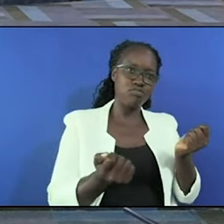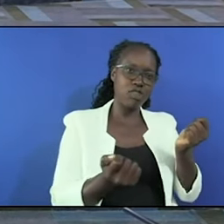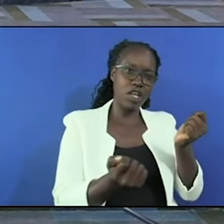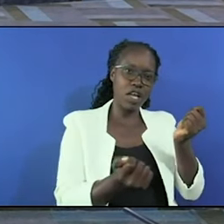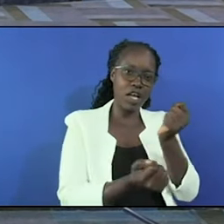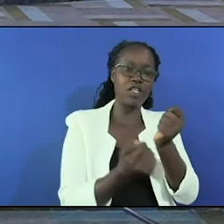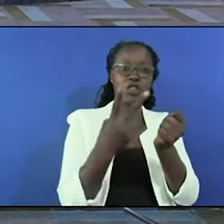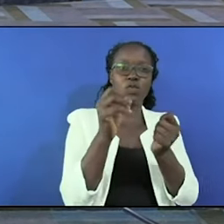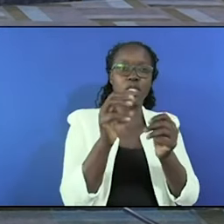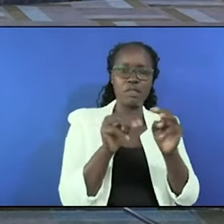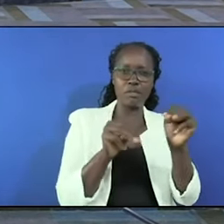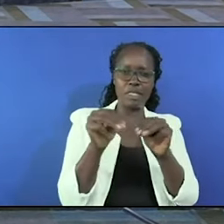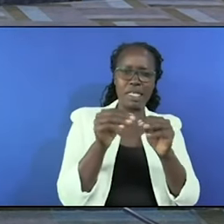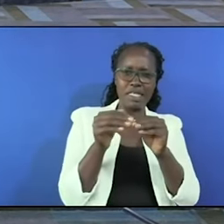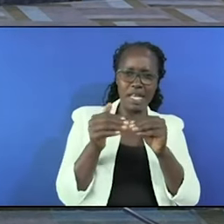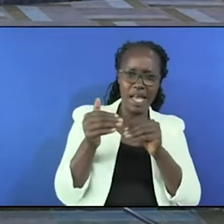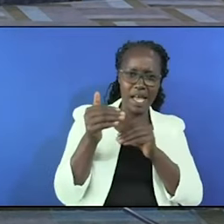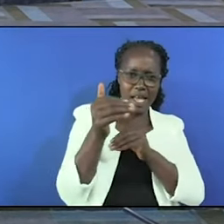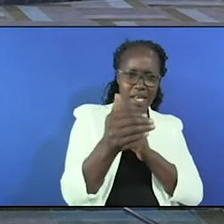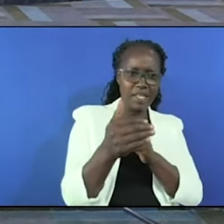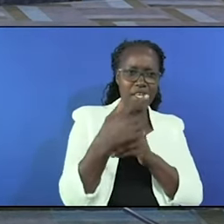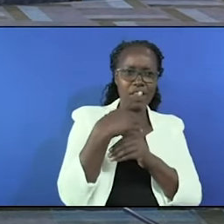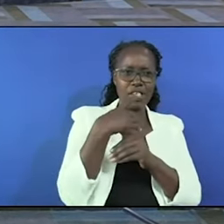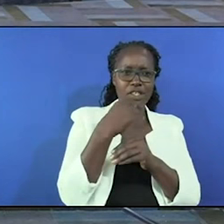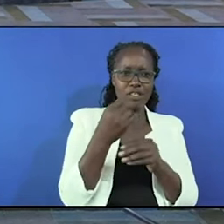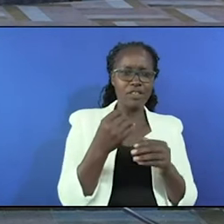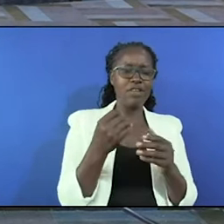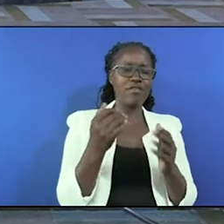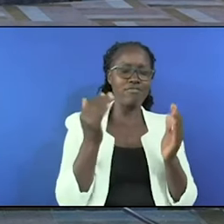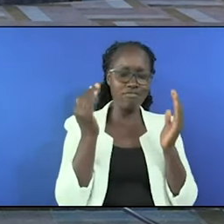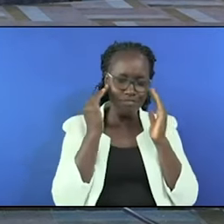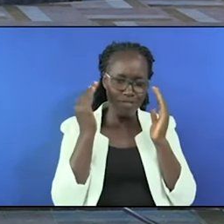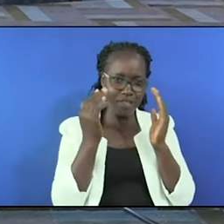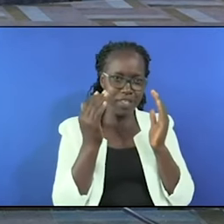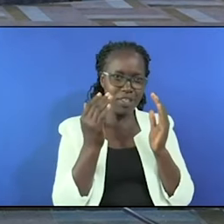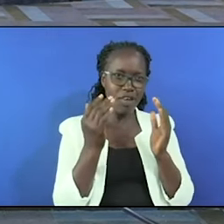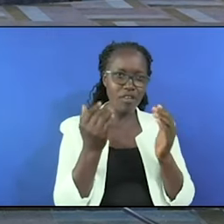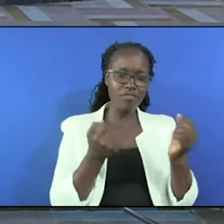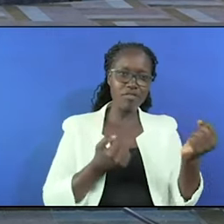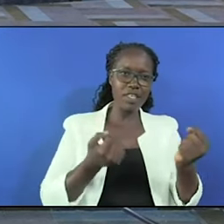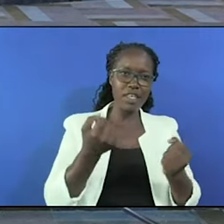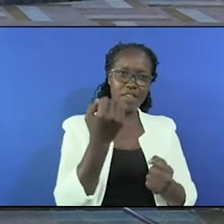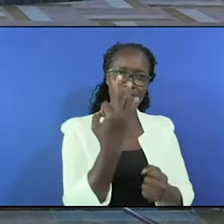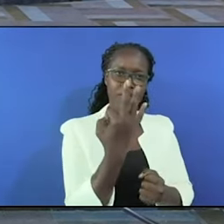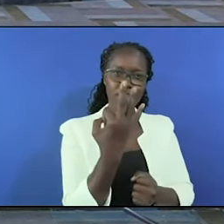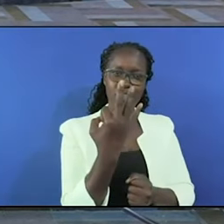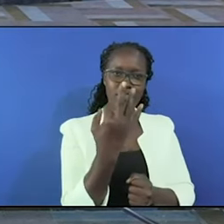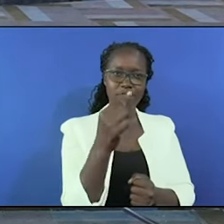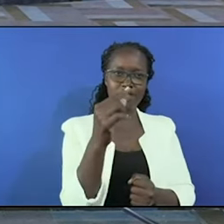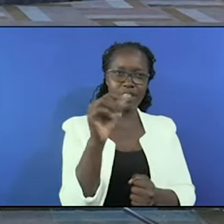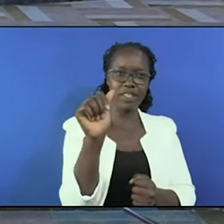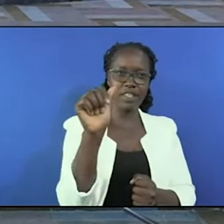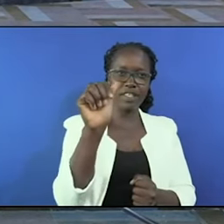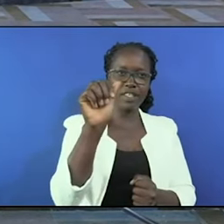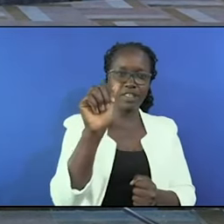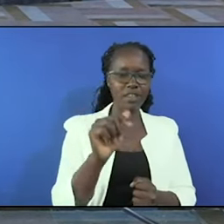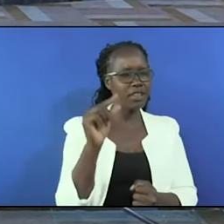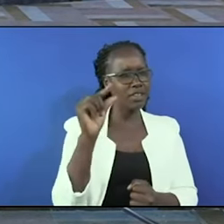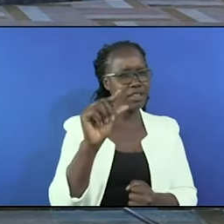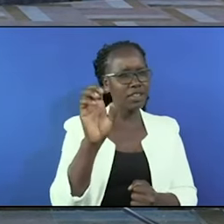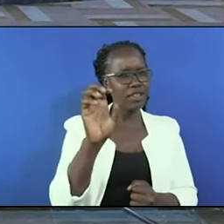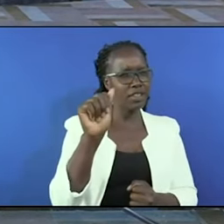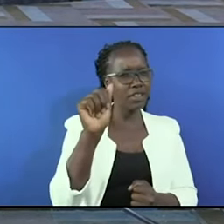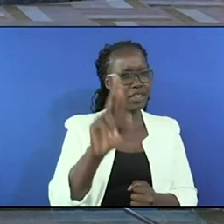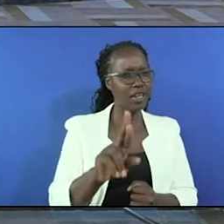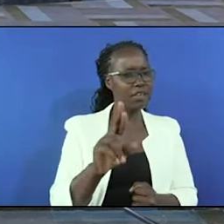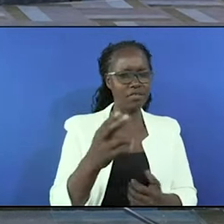20 meters ahead. So the brother then again, on gear three, those of you who drive cars,